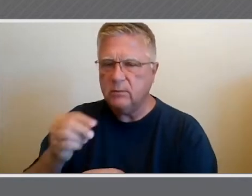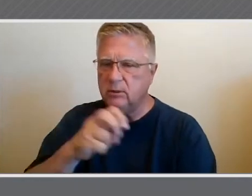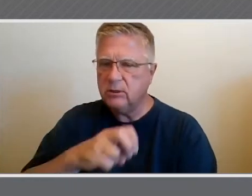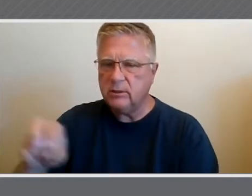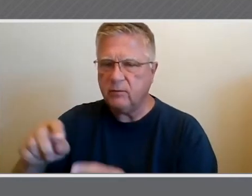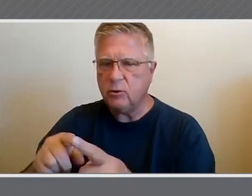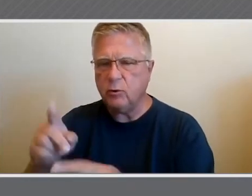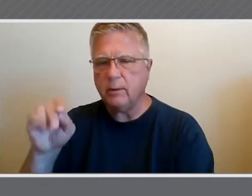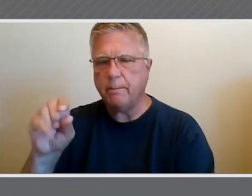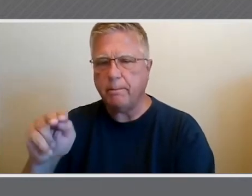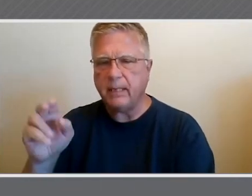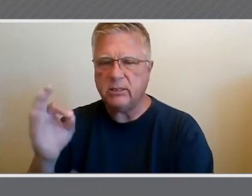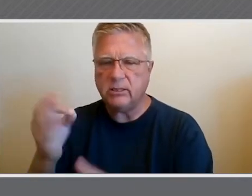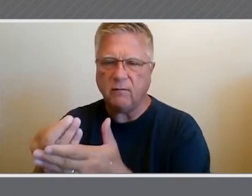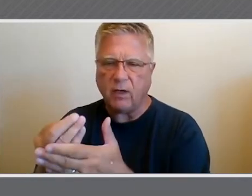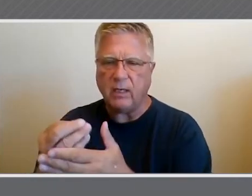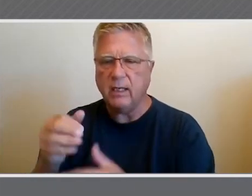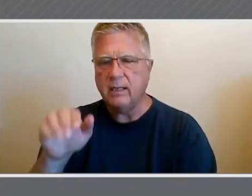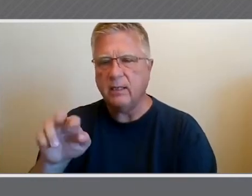that's $26.8 million.